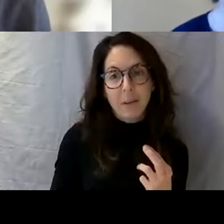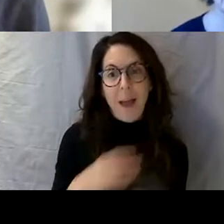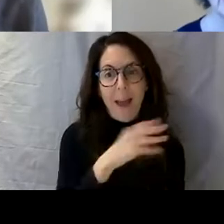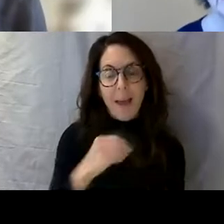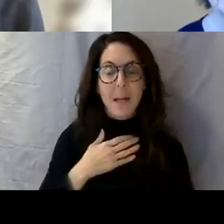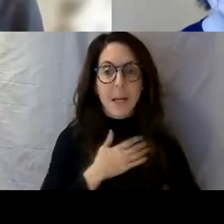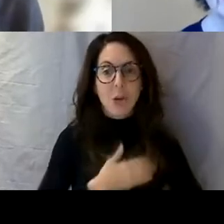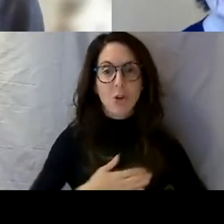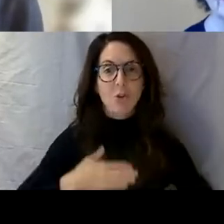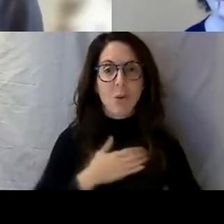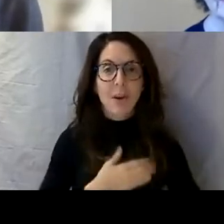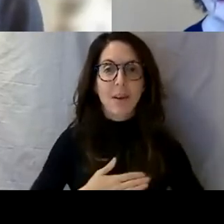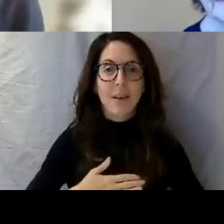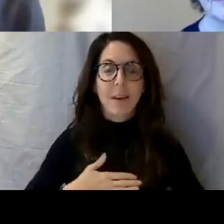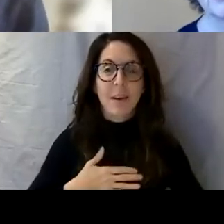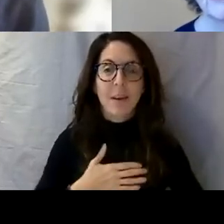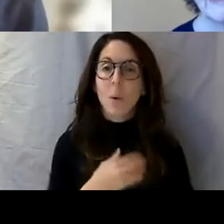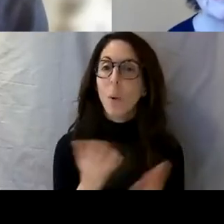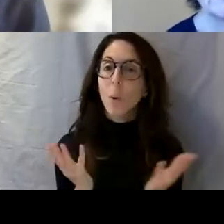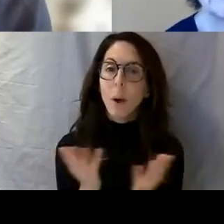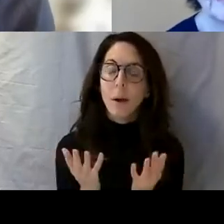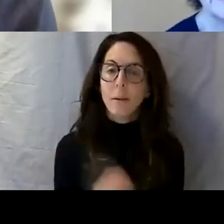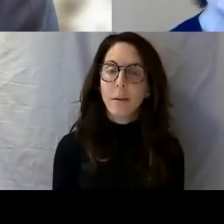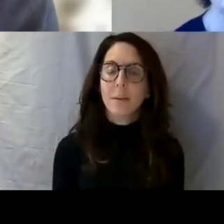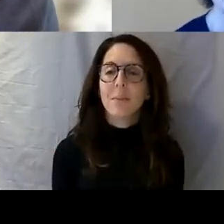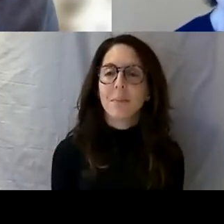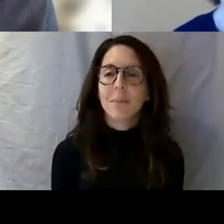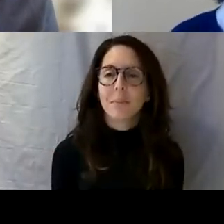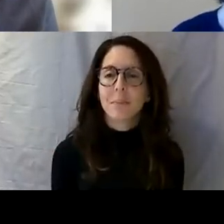more the creative,